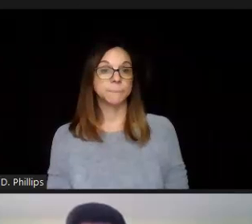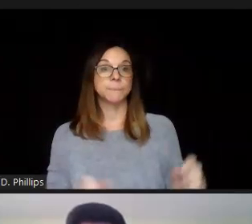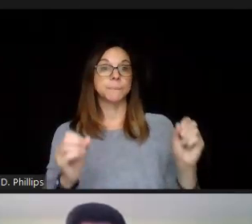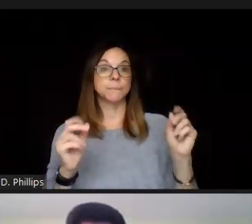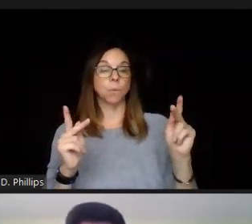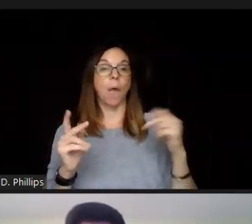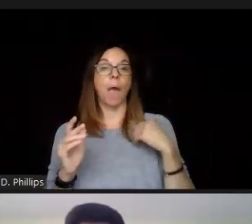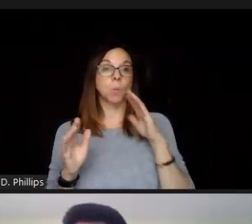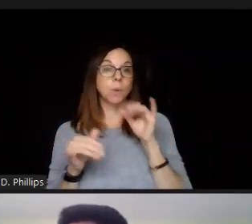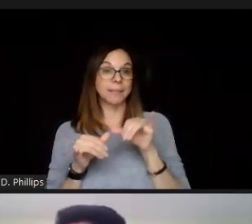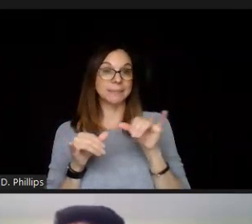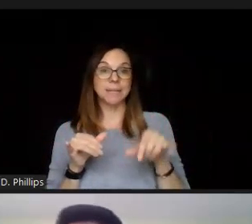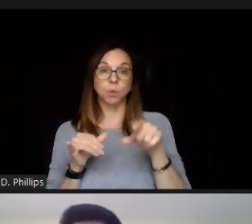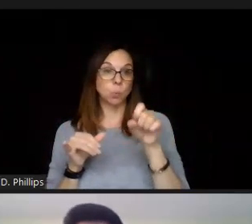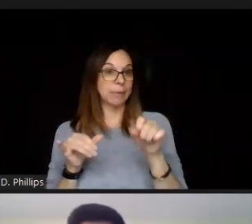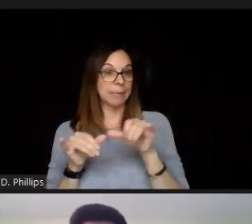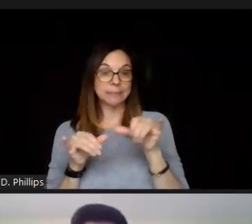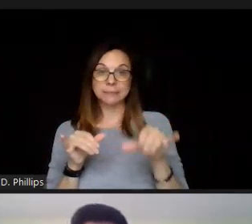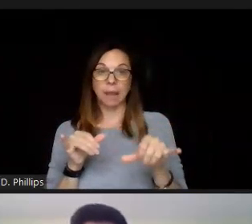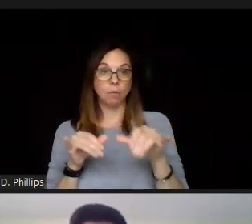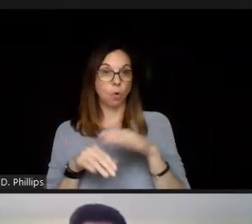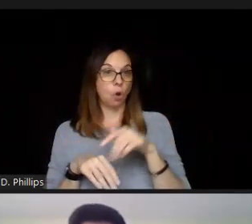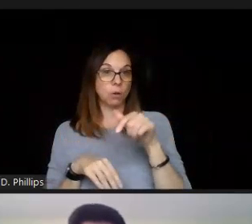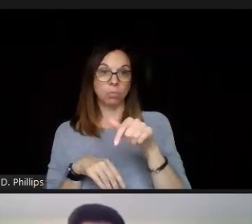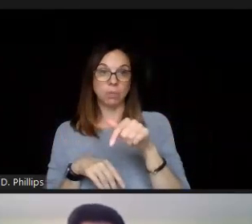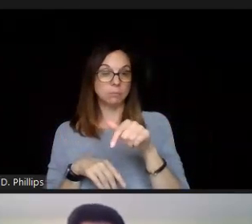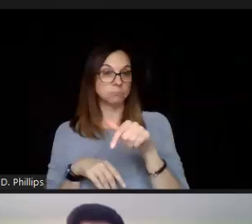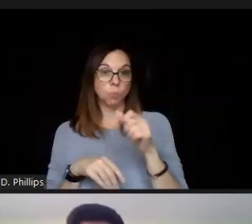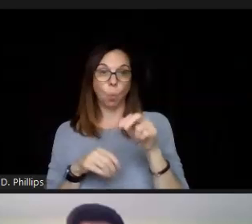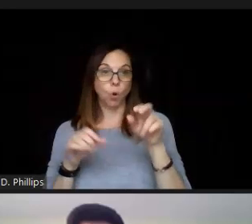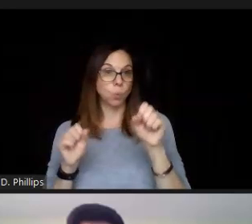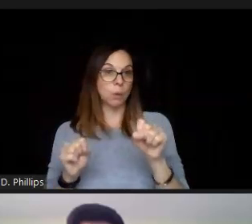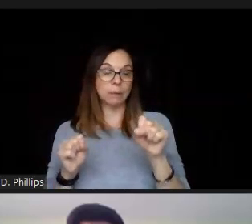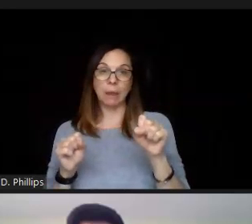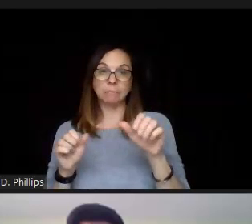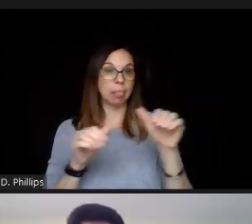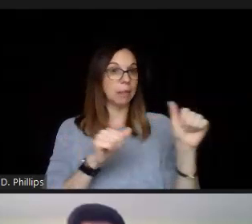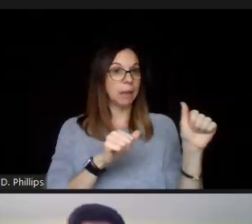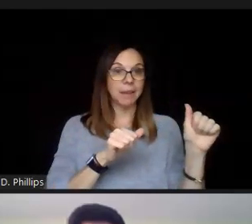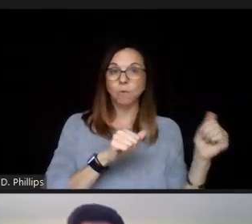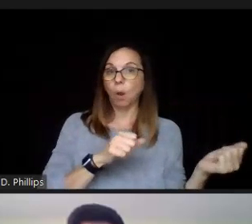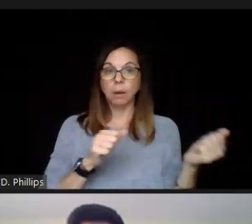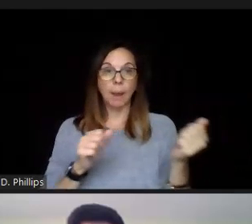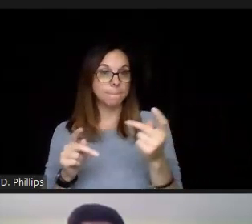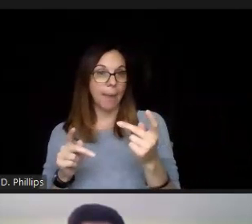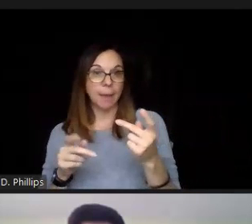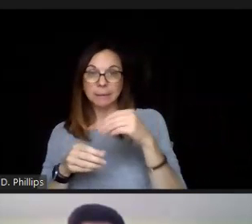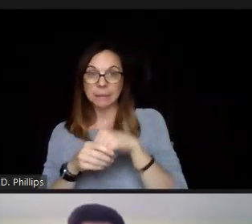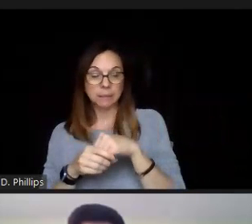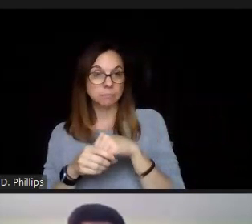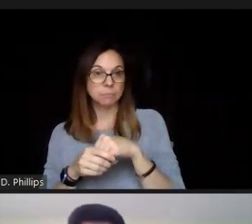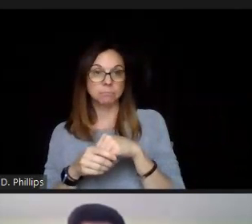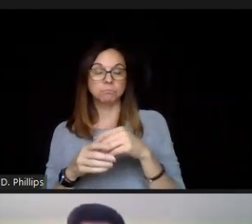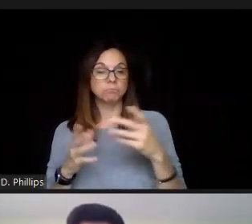Okay, well, I will stay here. You're welcome to stay on the call if you wish, or you can always jump back in the link in